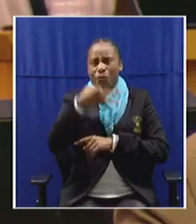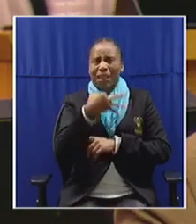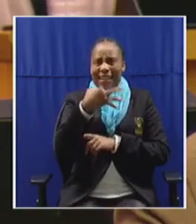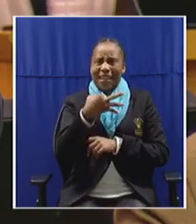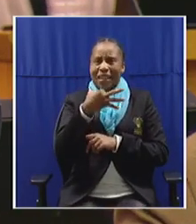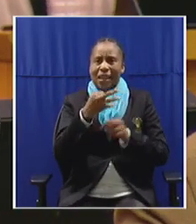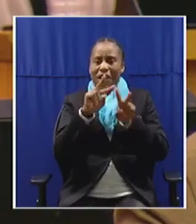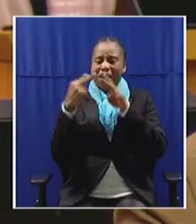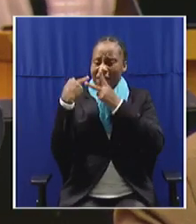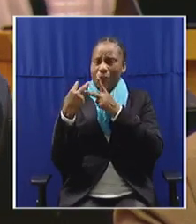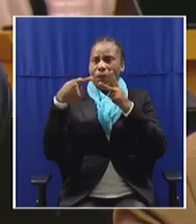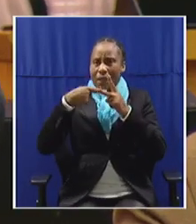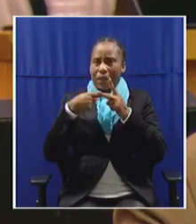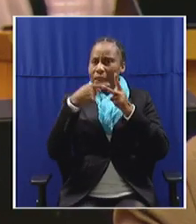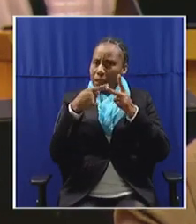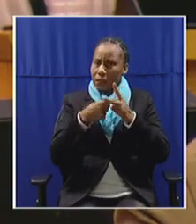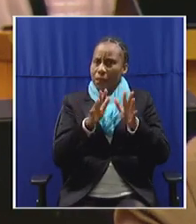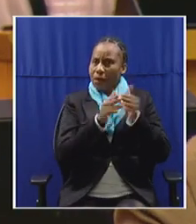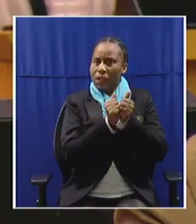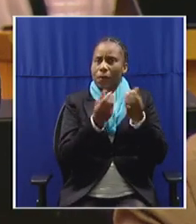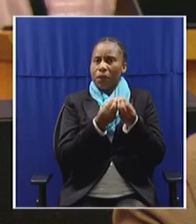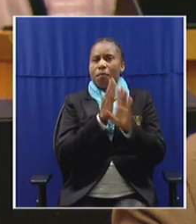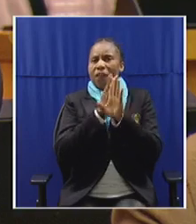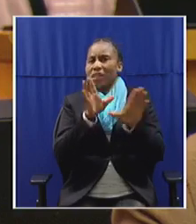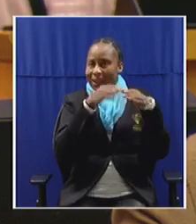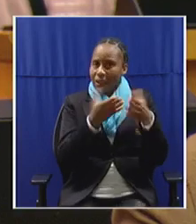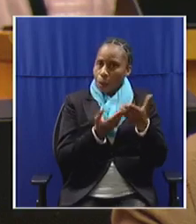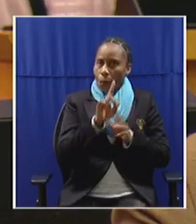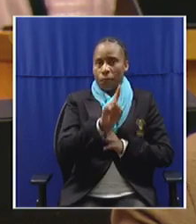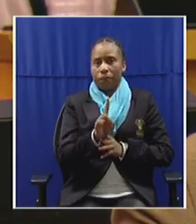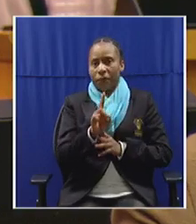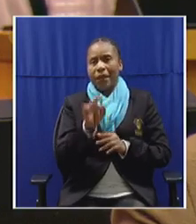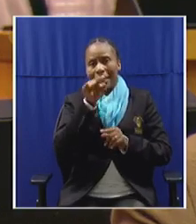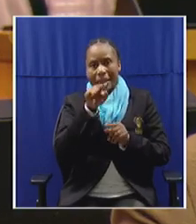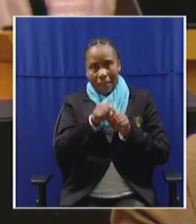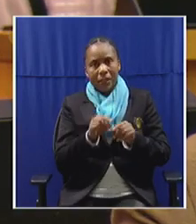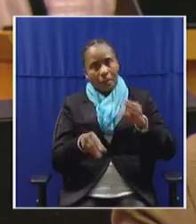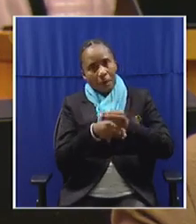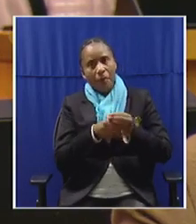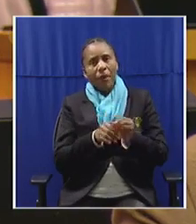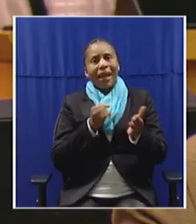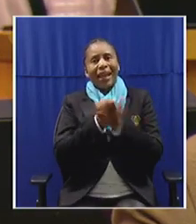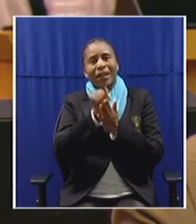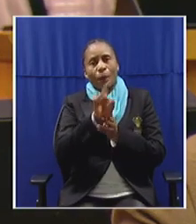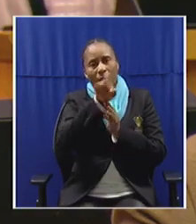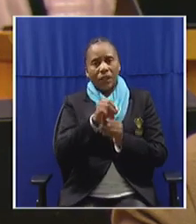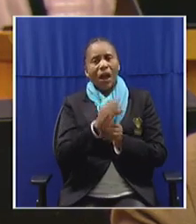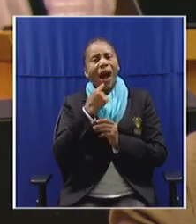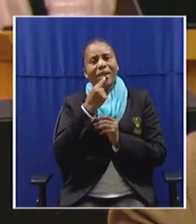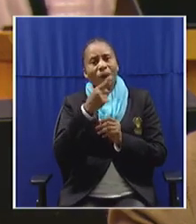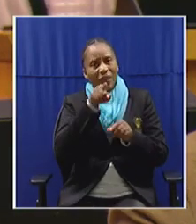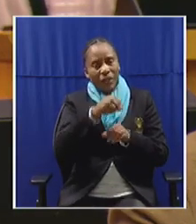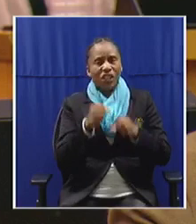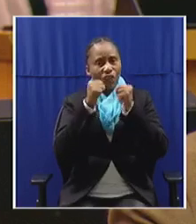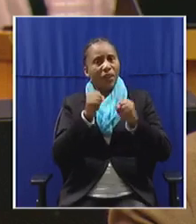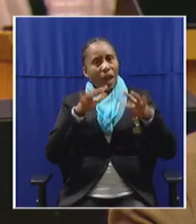should be strengthened with the private sector, and it was alluded to in an earlier question. And you answered, how can that be strengthened? But